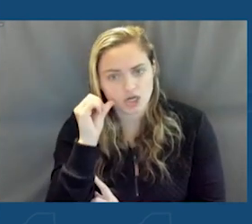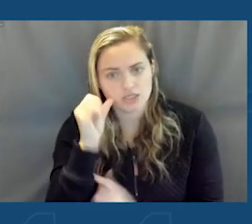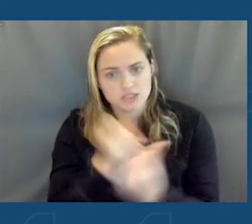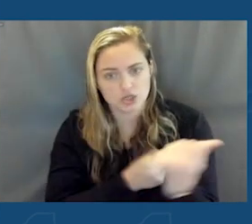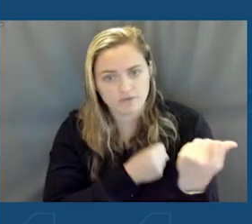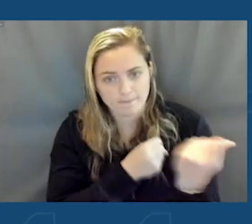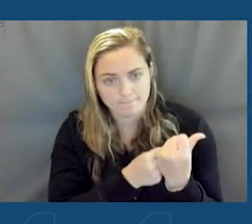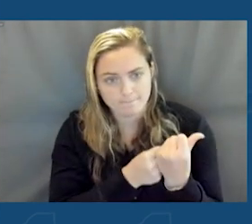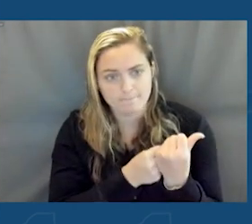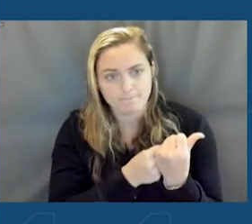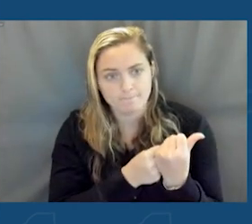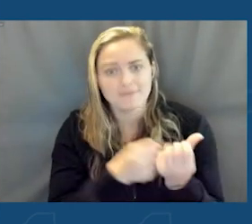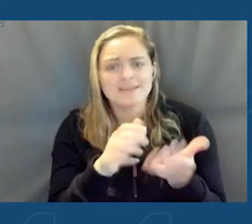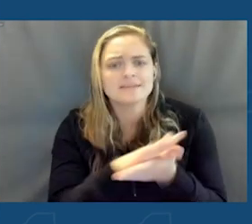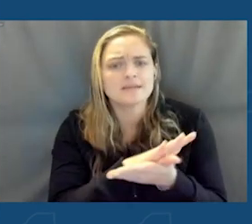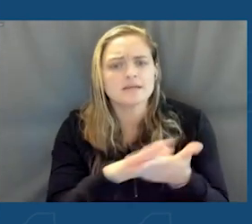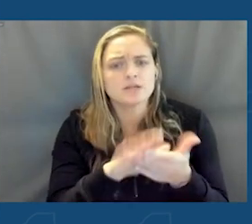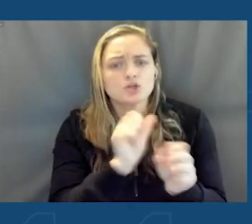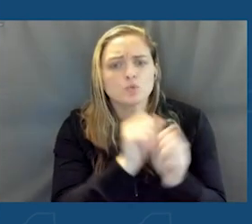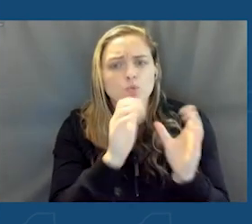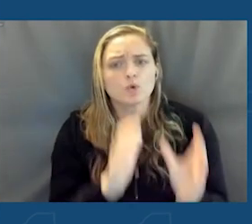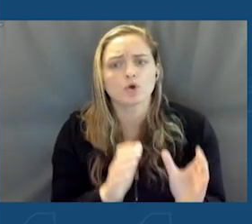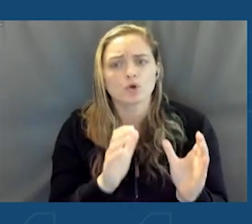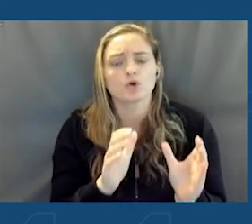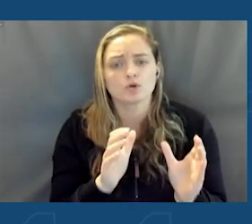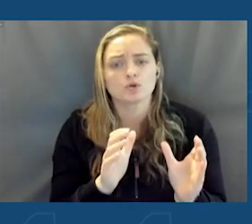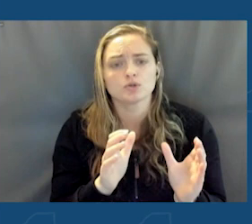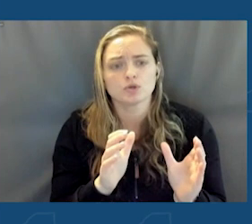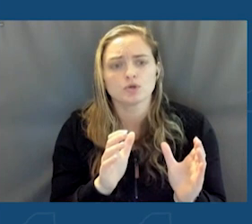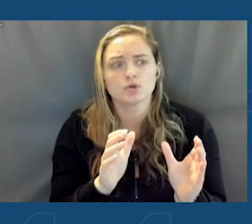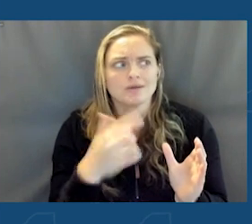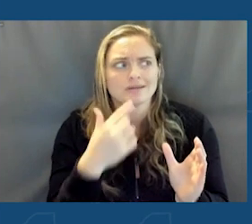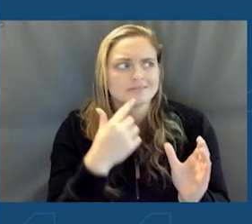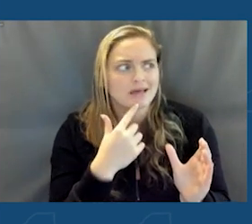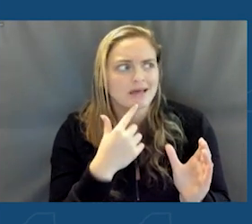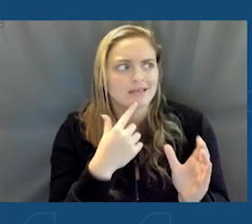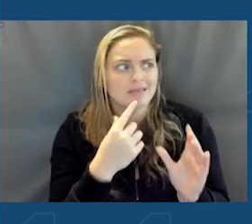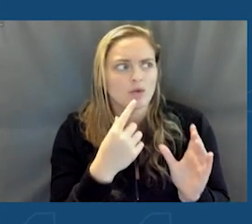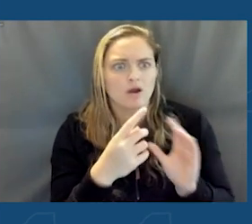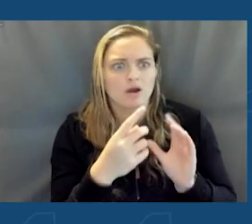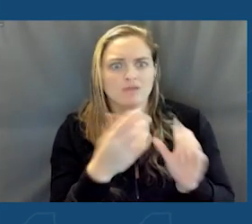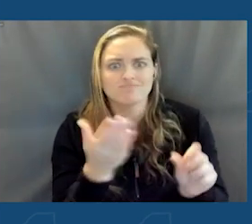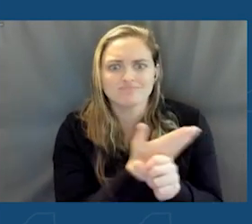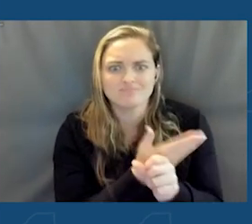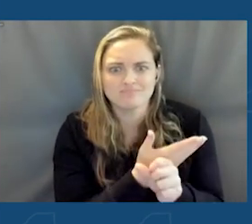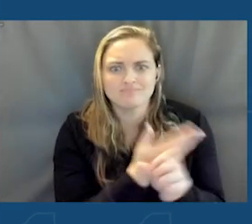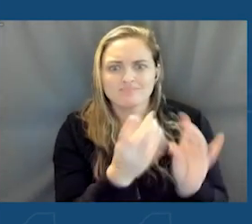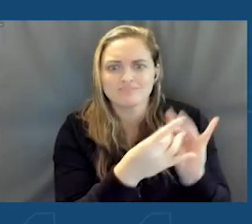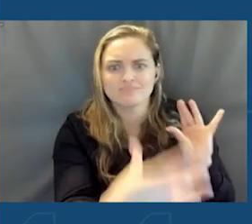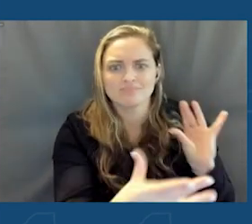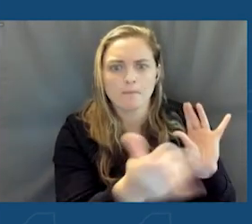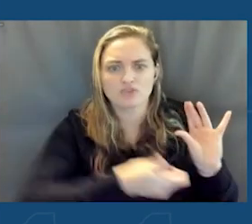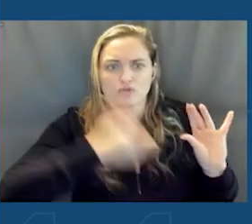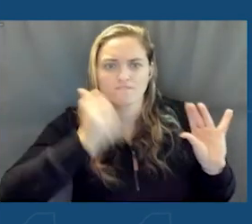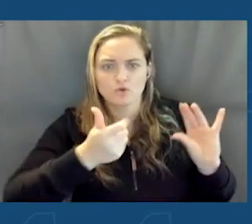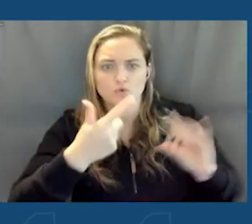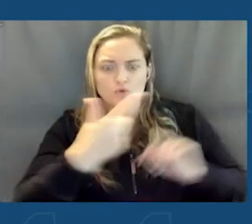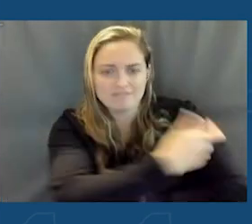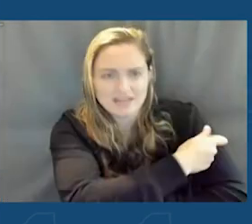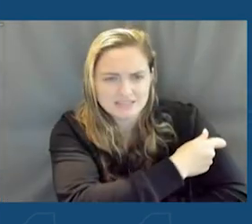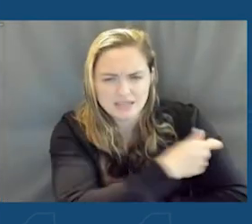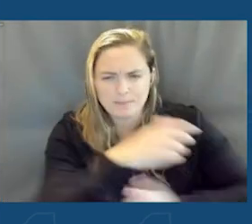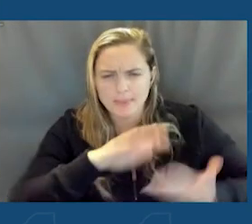of sanitation workers who said that they were wrongly let go because they refused to get vaccinated. The city